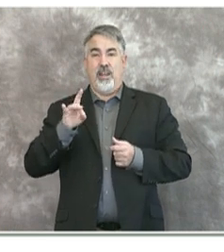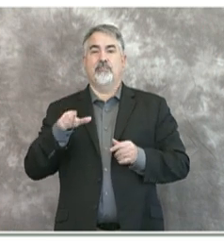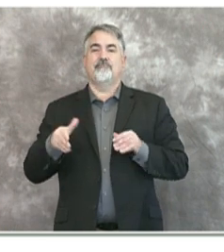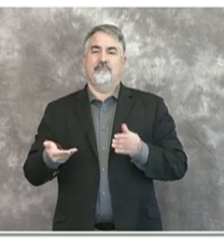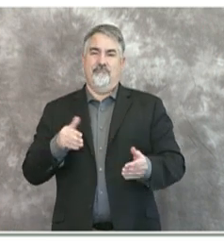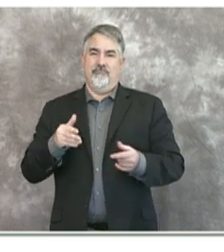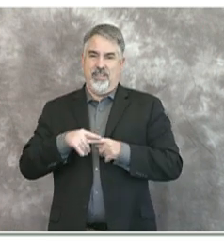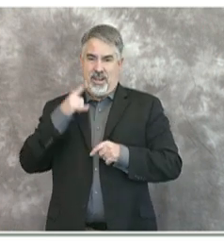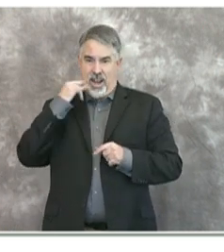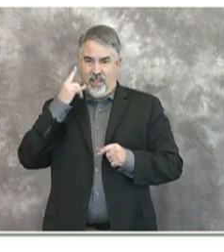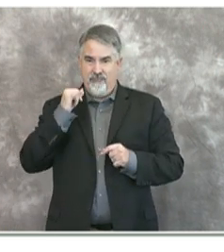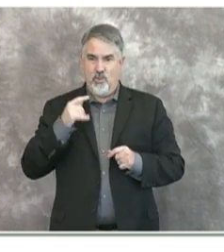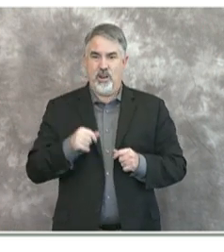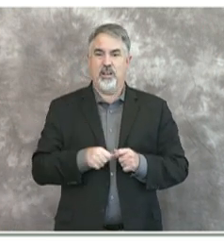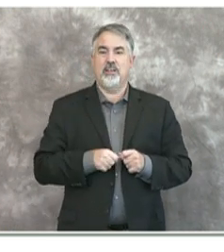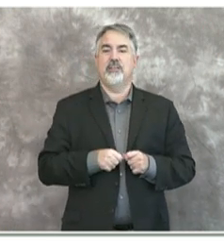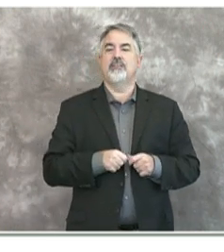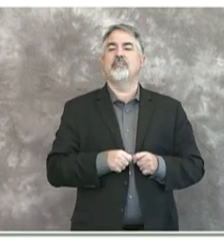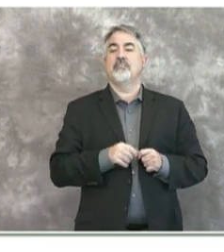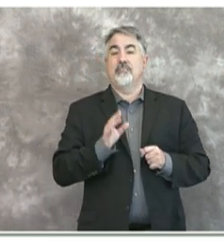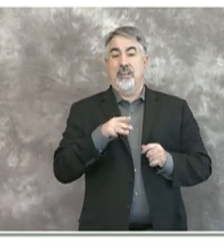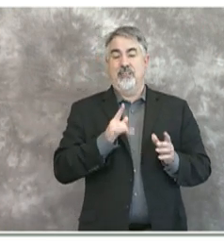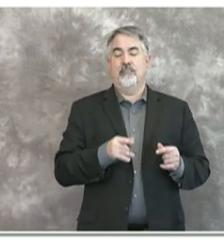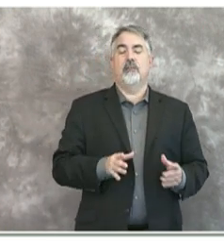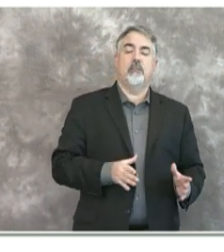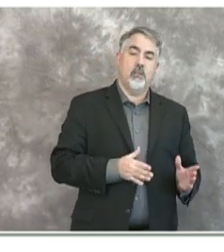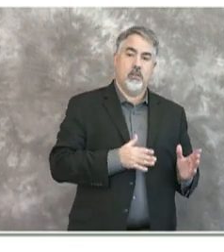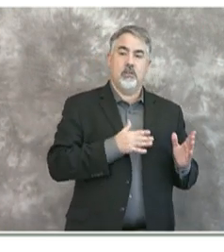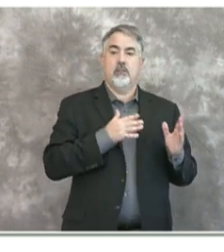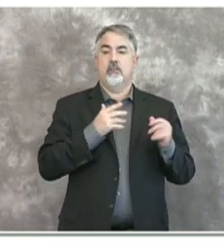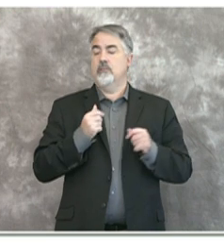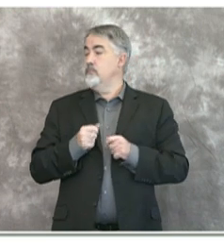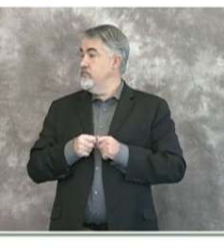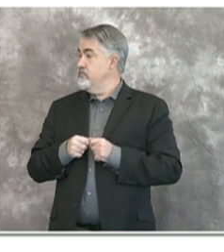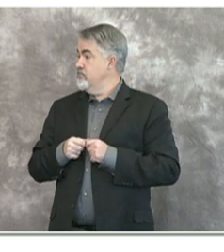62,500 positive cases are reported, and this includes